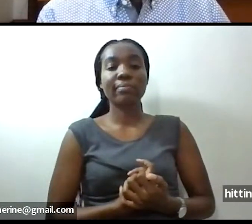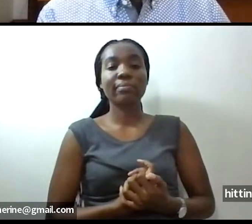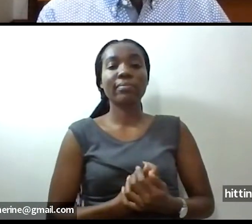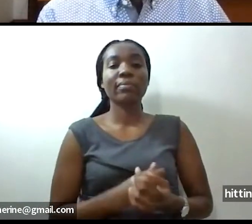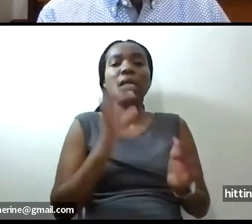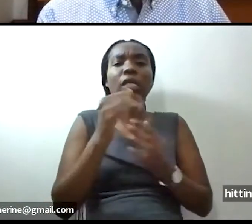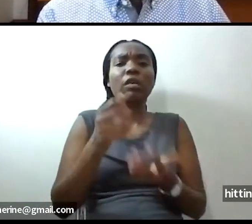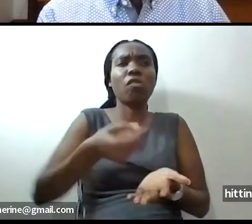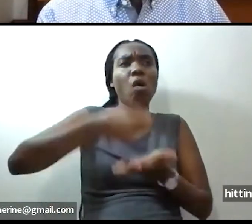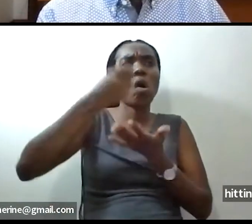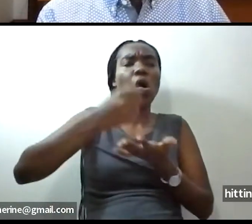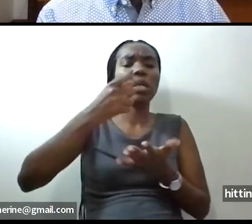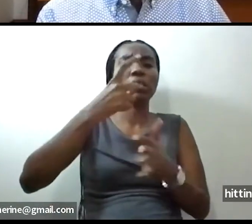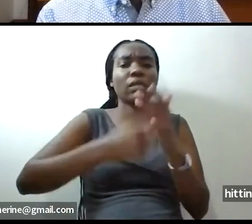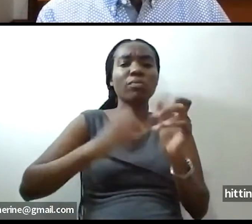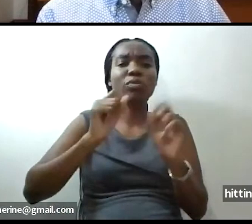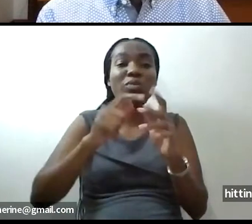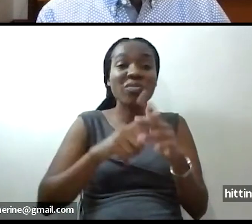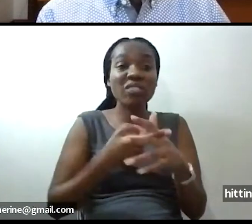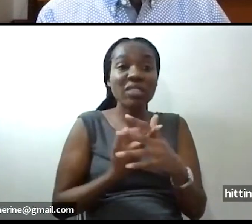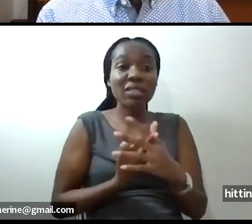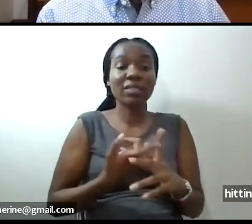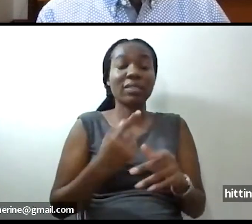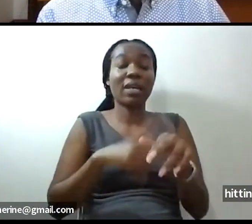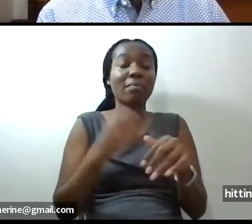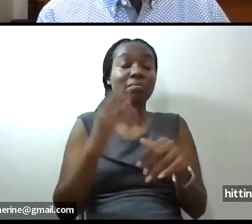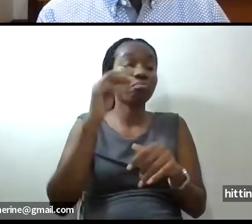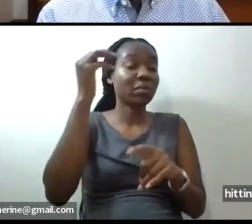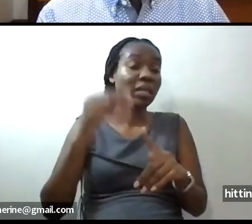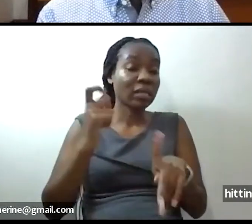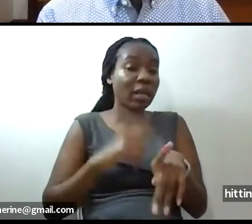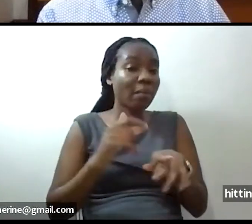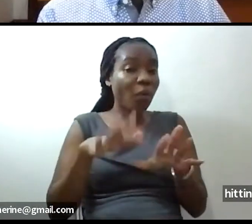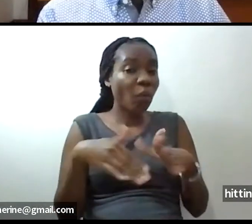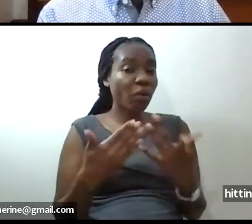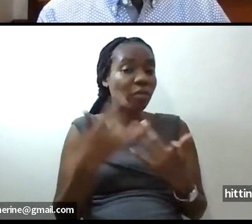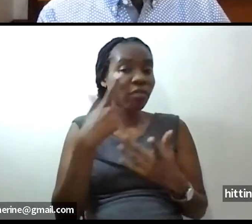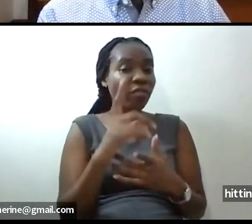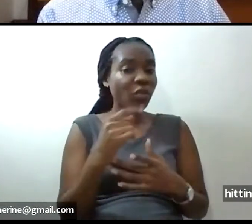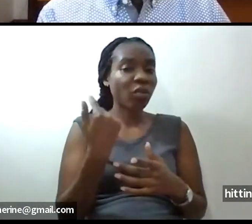bond remain fixed through the bond maturity period, or is it for coupon rate?